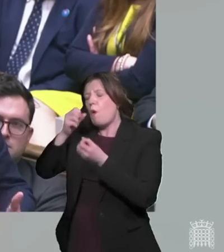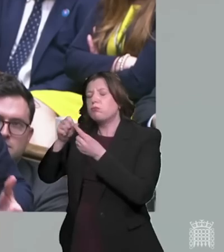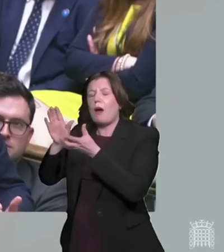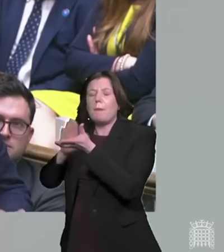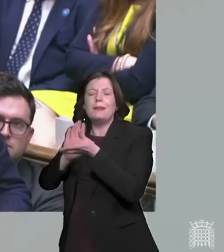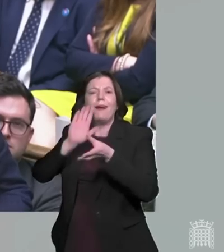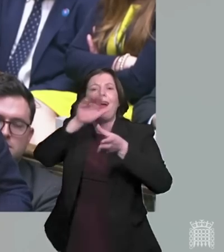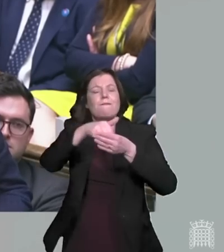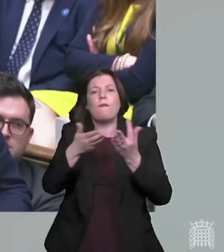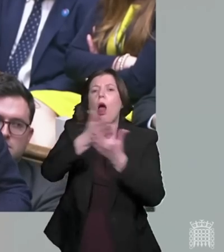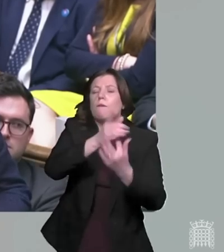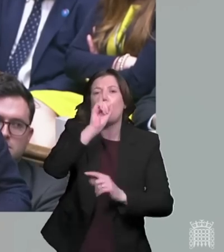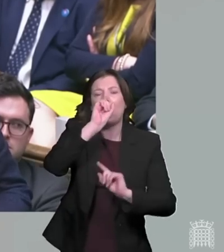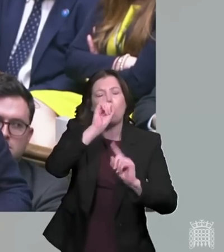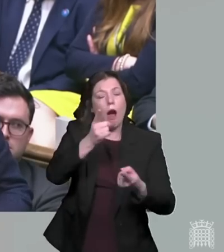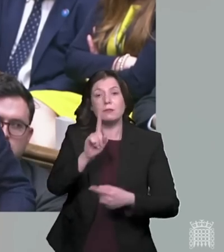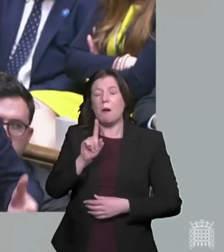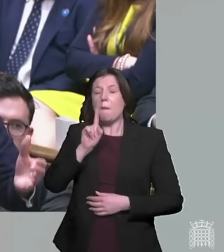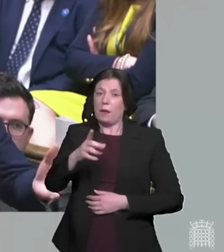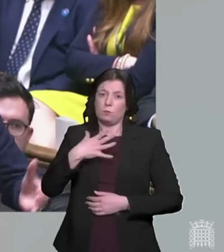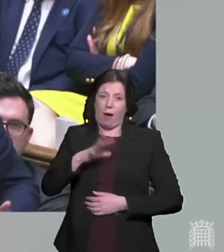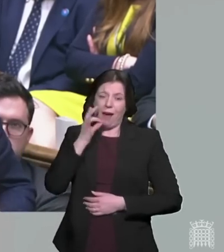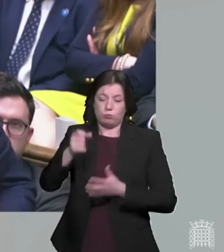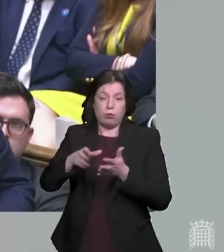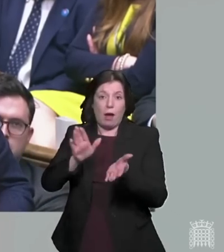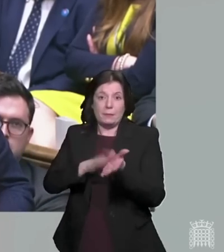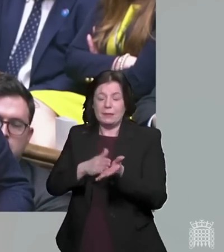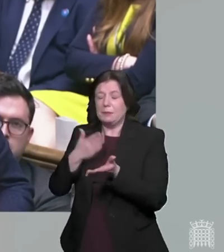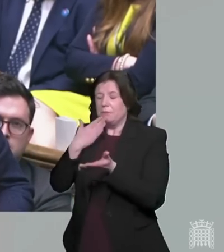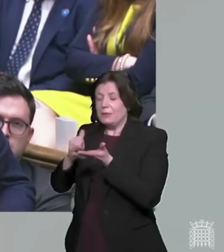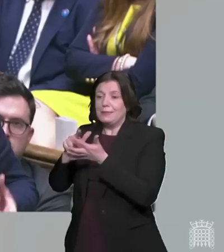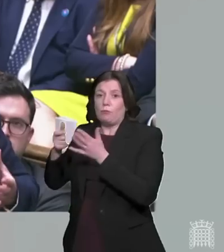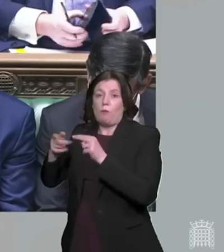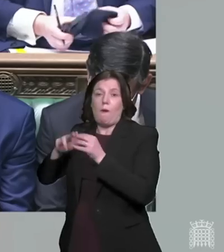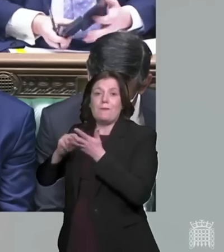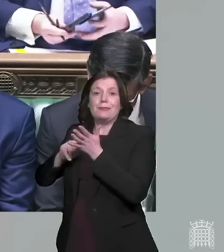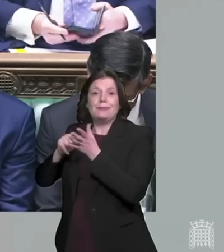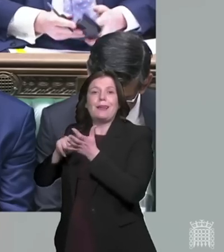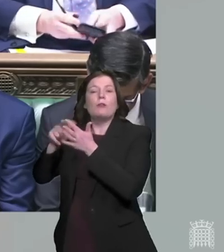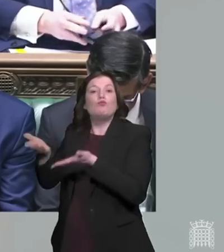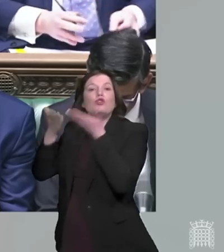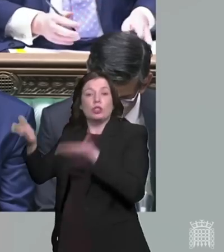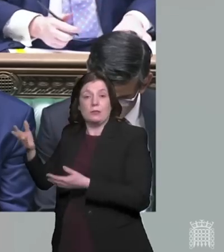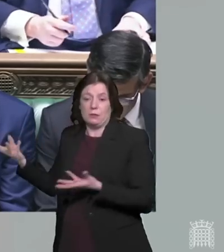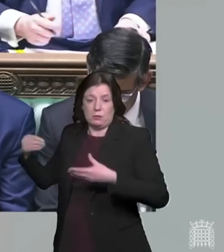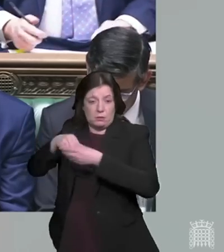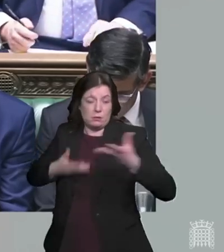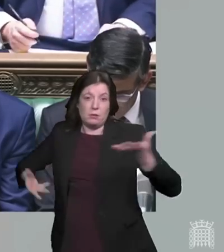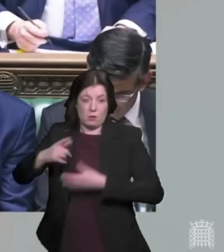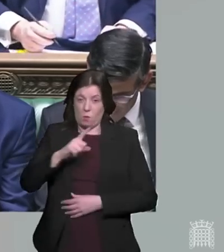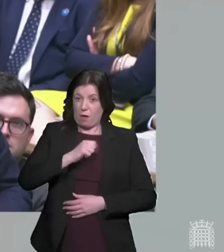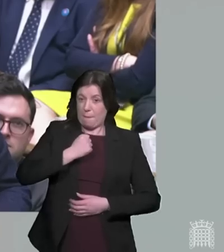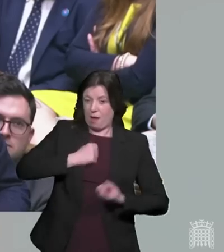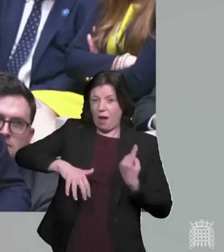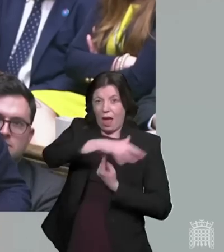but can he organise an urgent meeting with the Secretary of State for Justice so I can refer my constituents' views